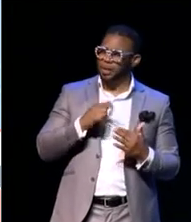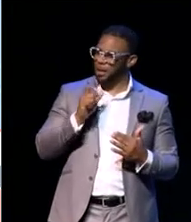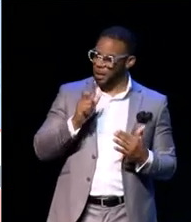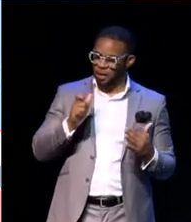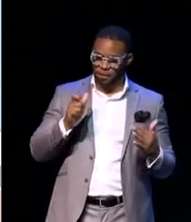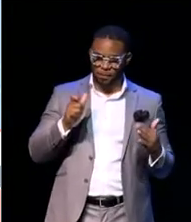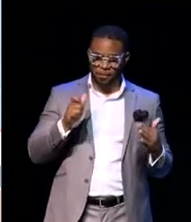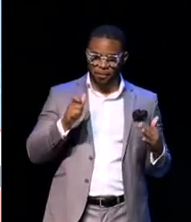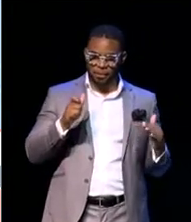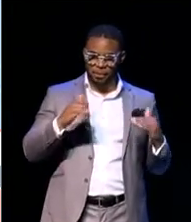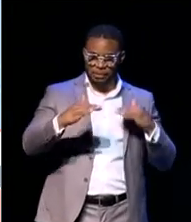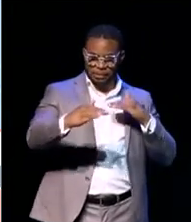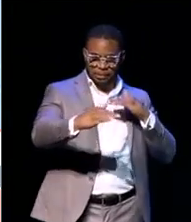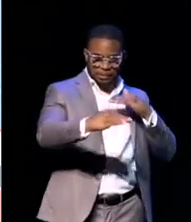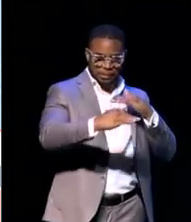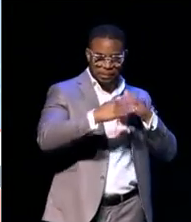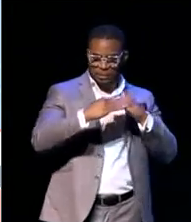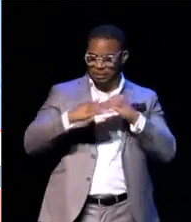have to close